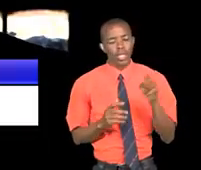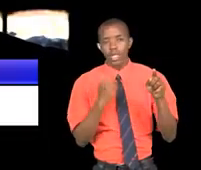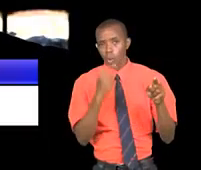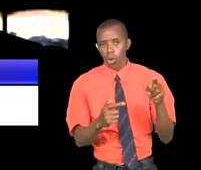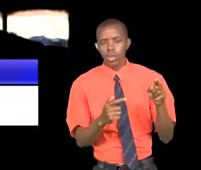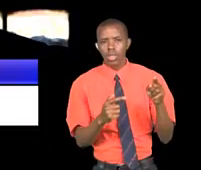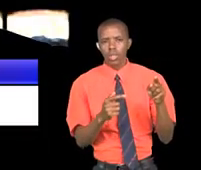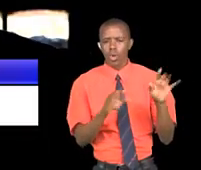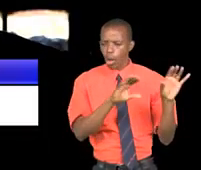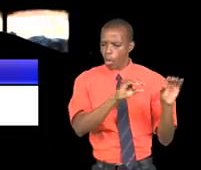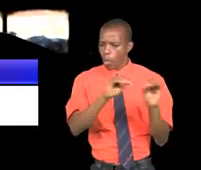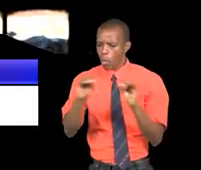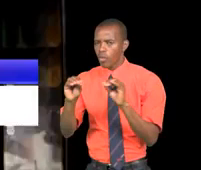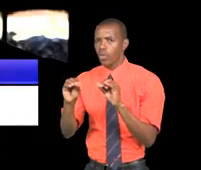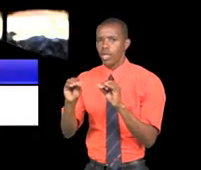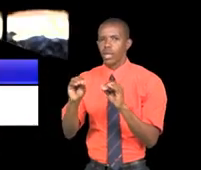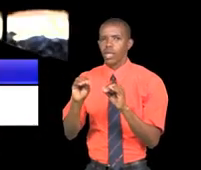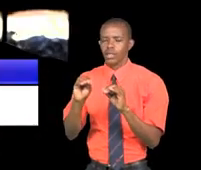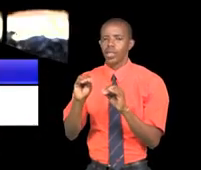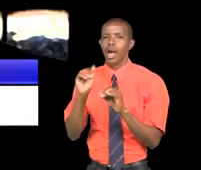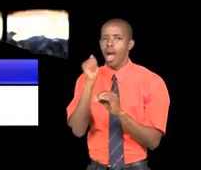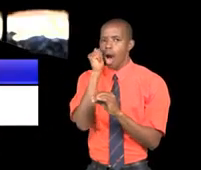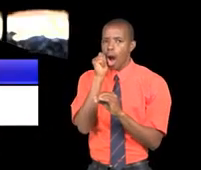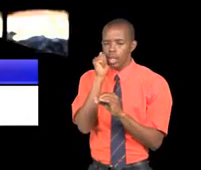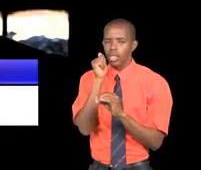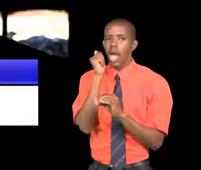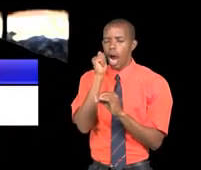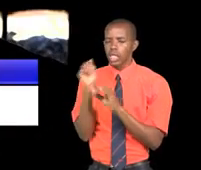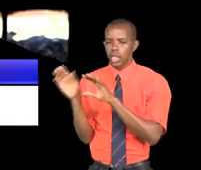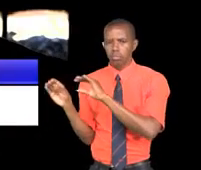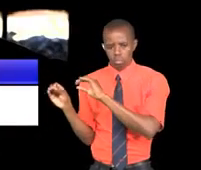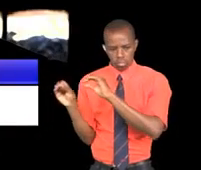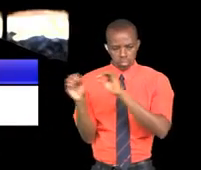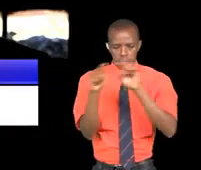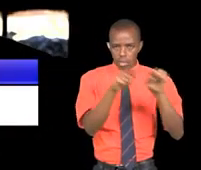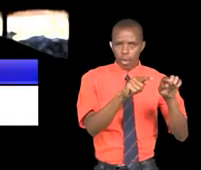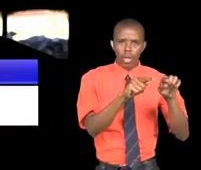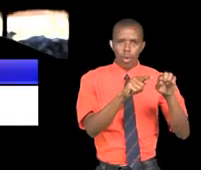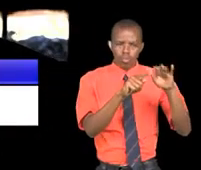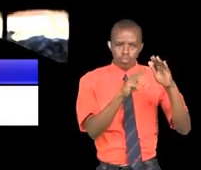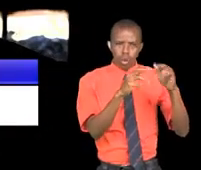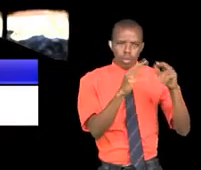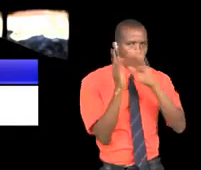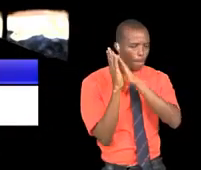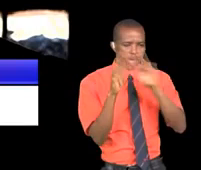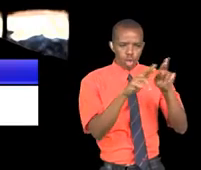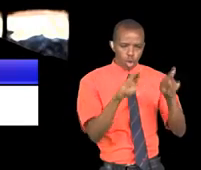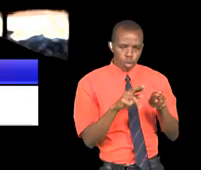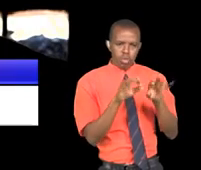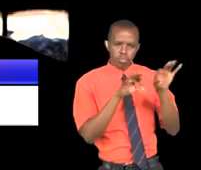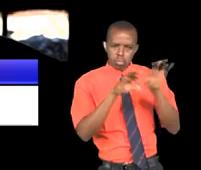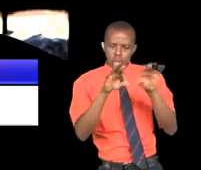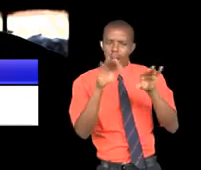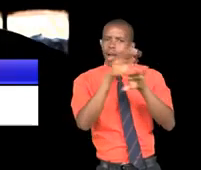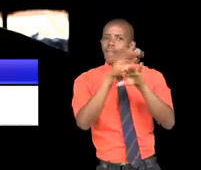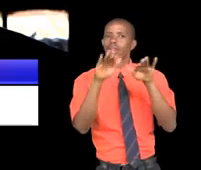hadi tuende kwa aunti. Aunti akakuja tukamwangisha bedu. Kamuelezea kila kitu vile nikuangana